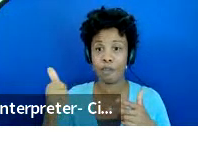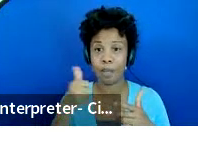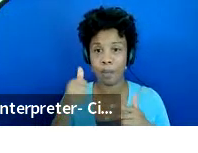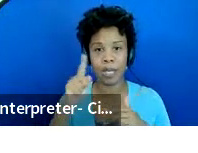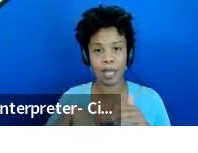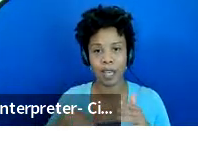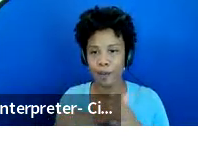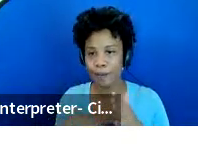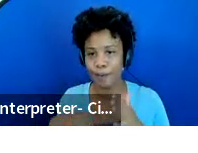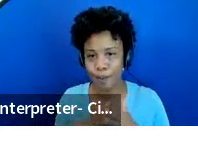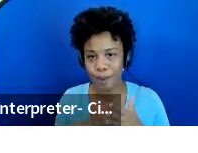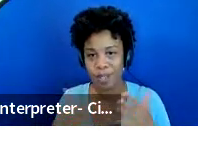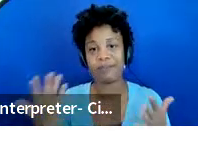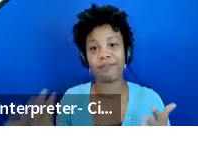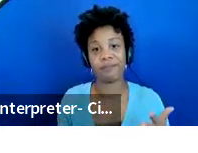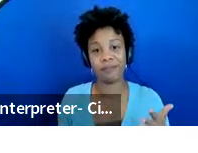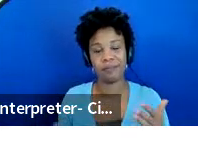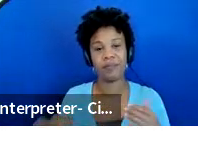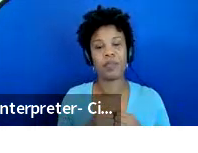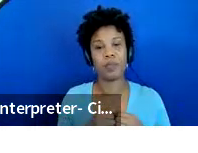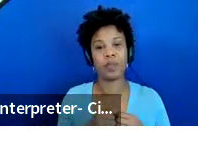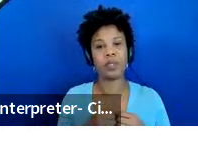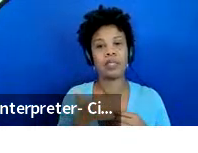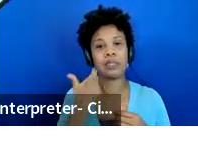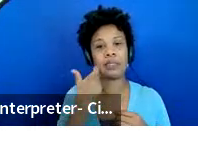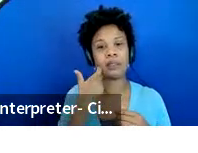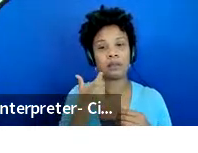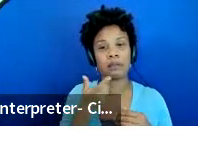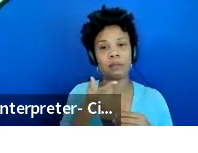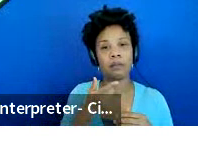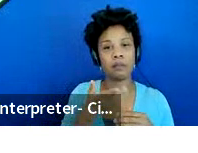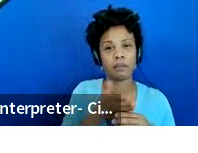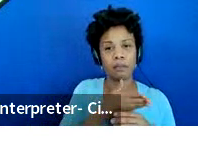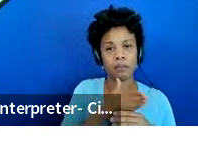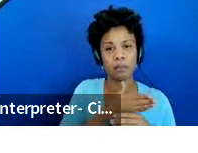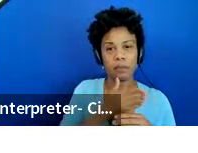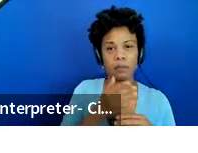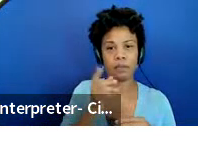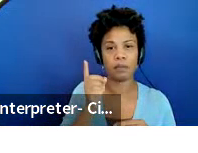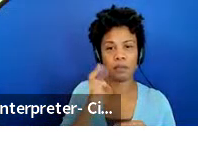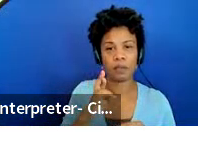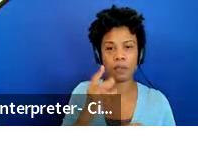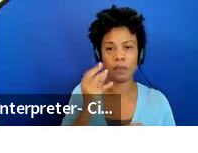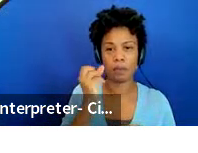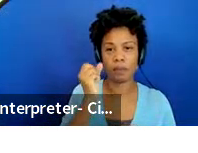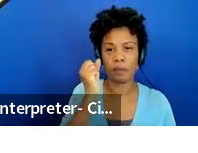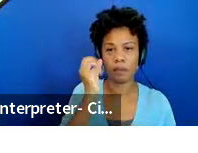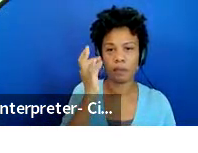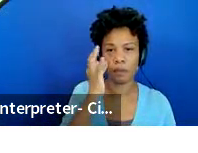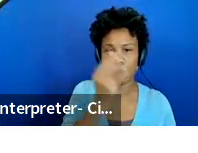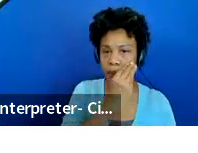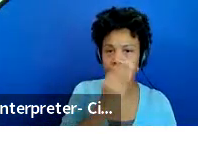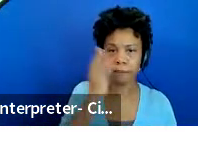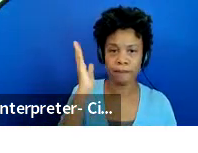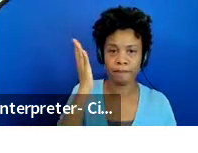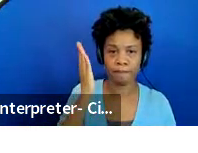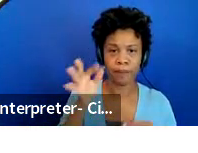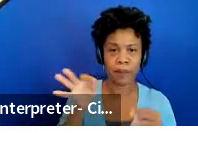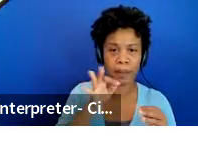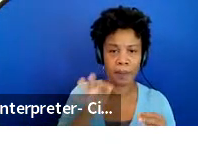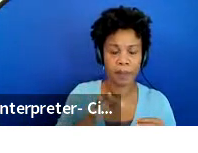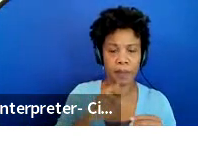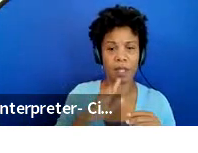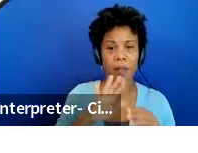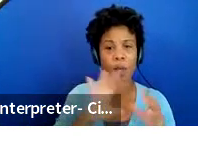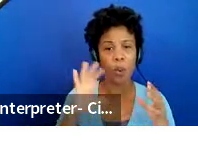there are a lot of reasons why persons with disabilities globally have unmet healthcare needs, research on healthcare